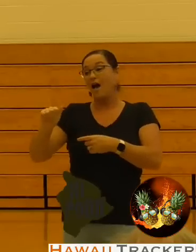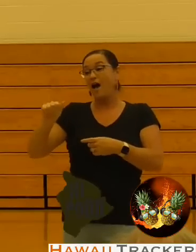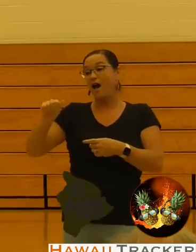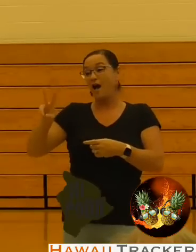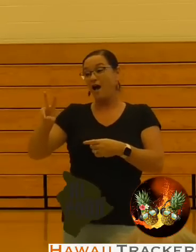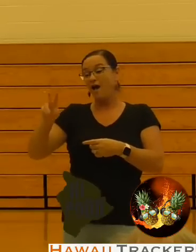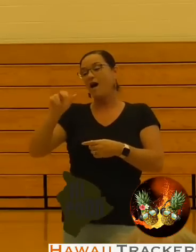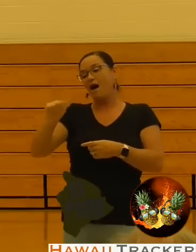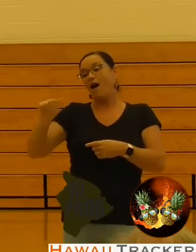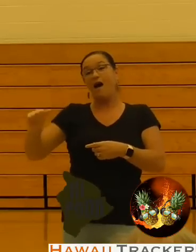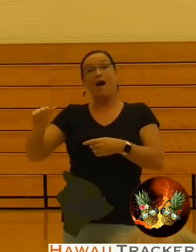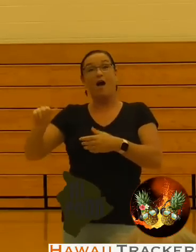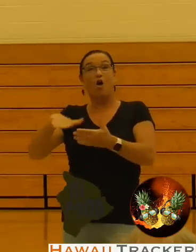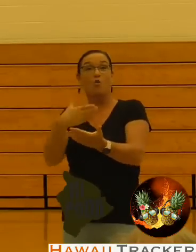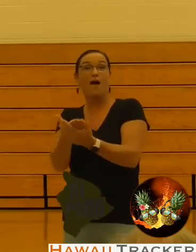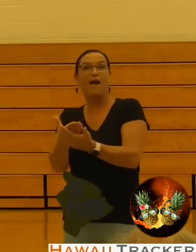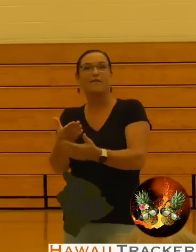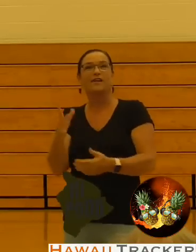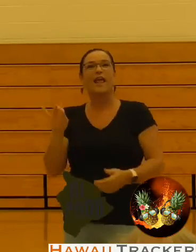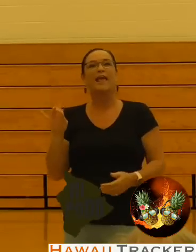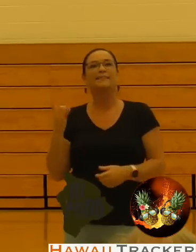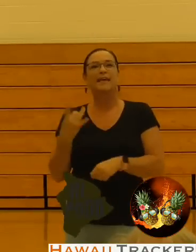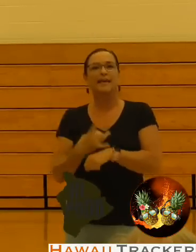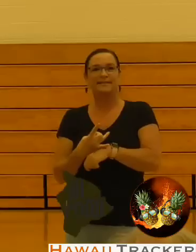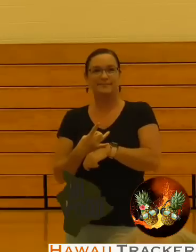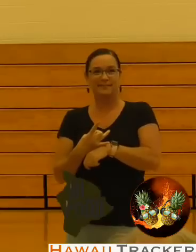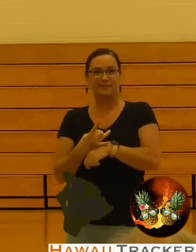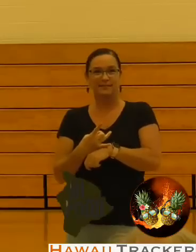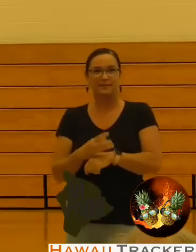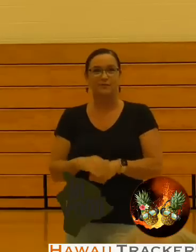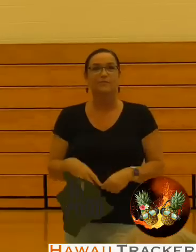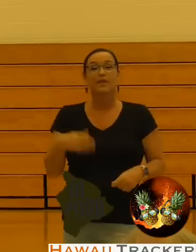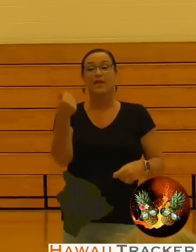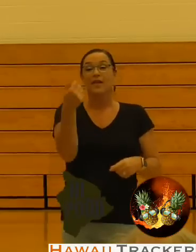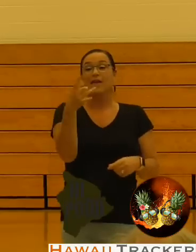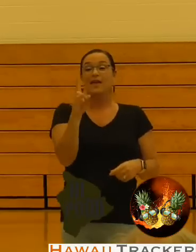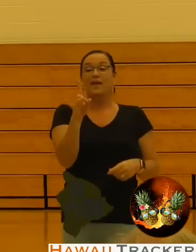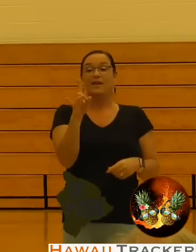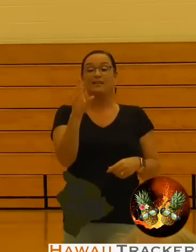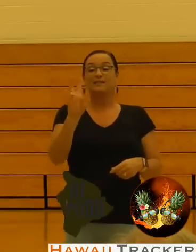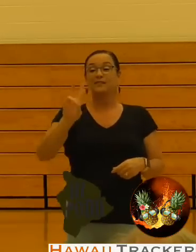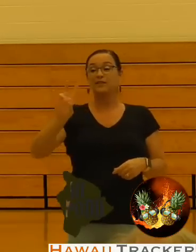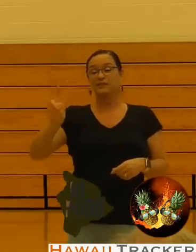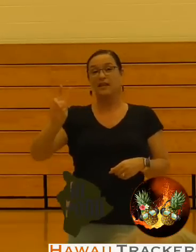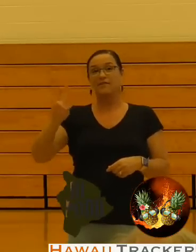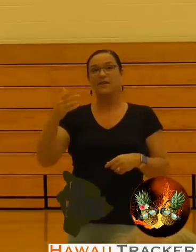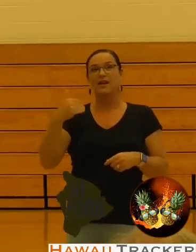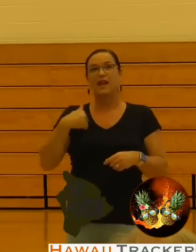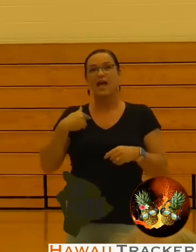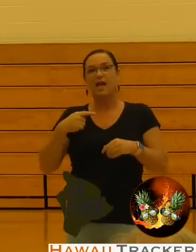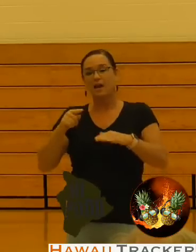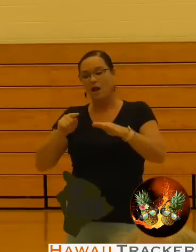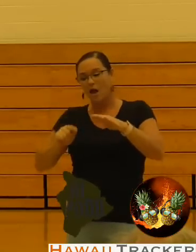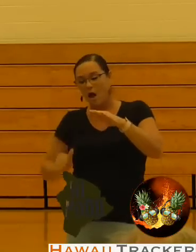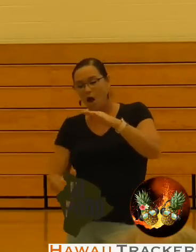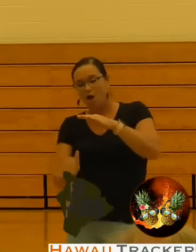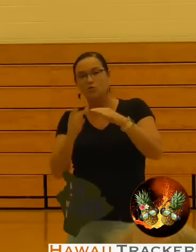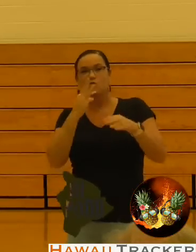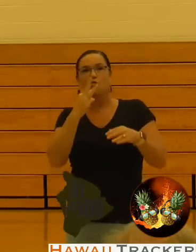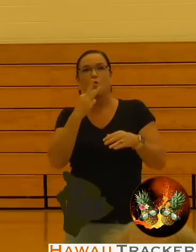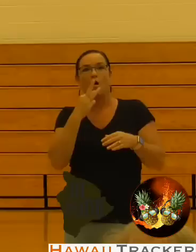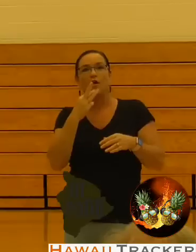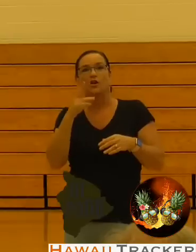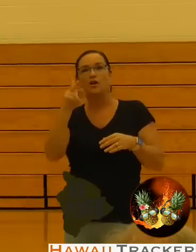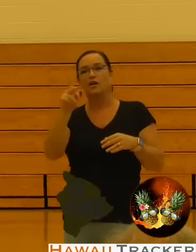in 8 days. In 1877 was a submarine radial vent in